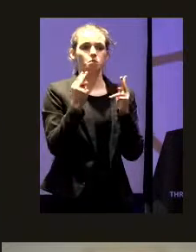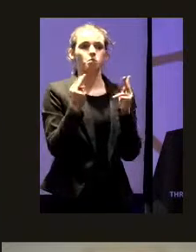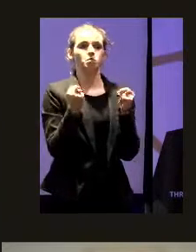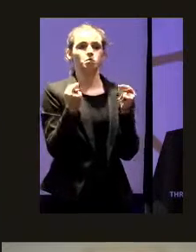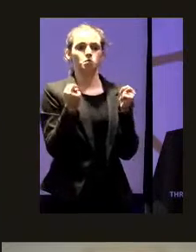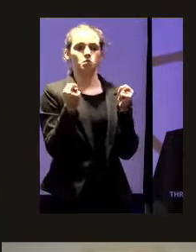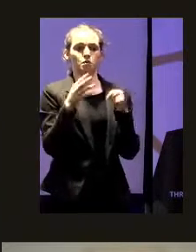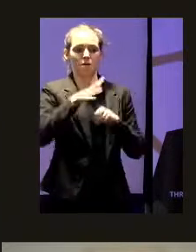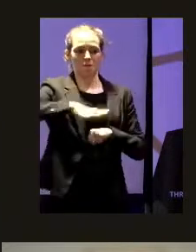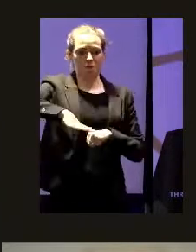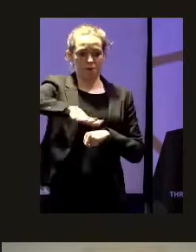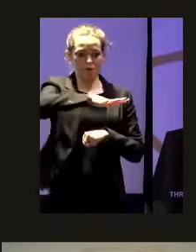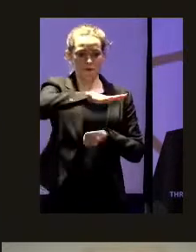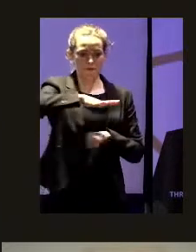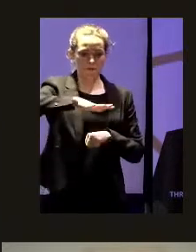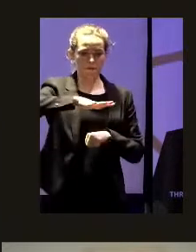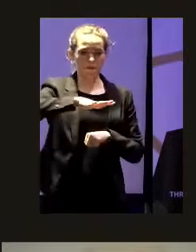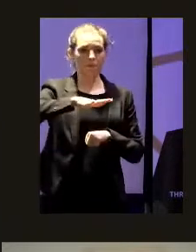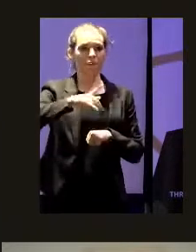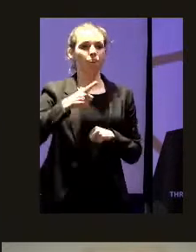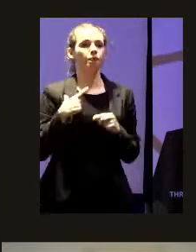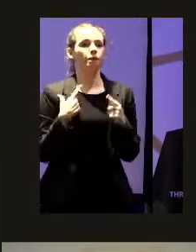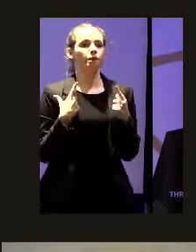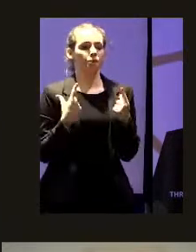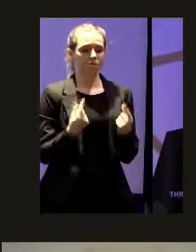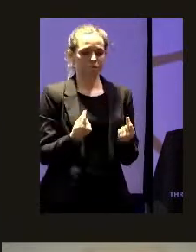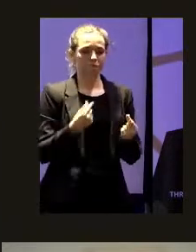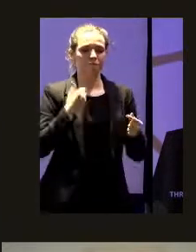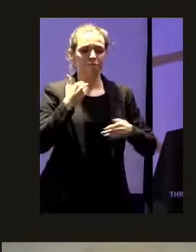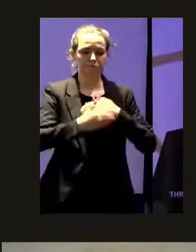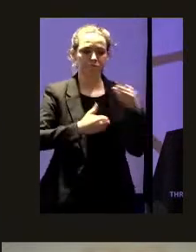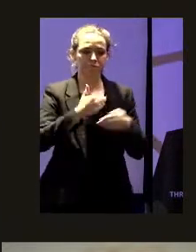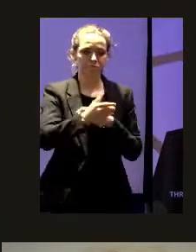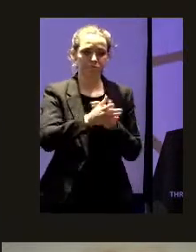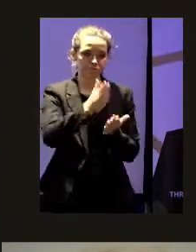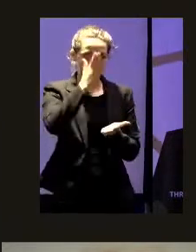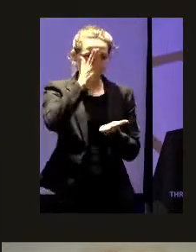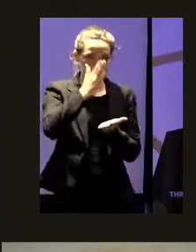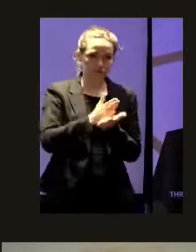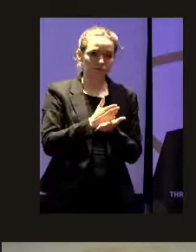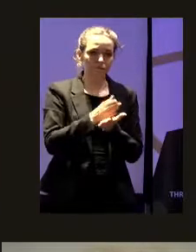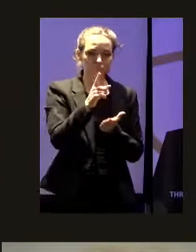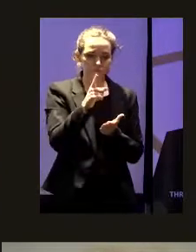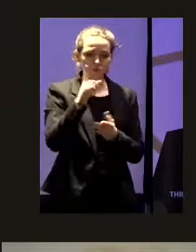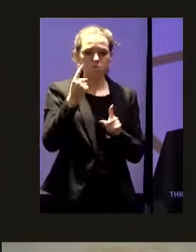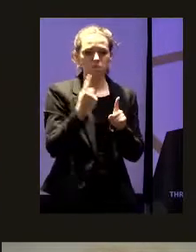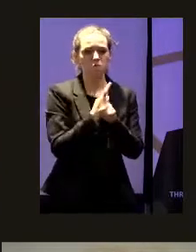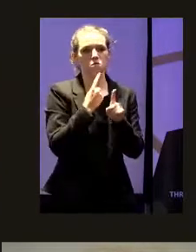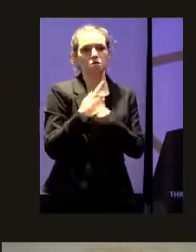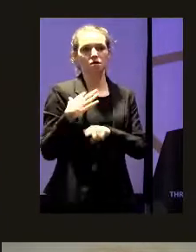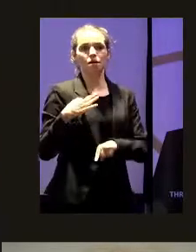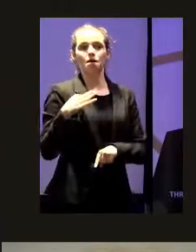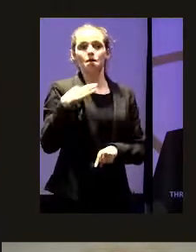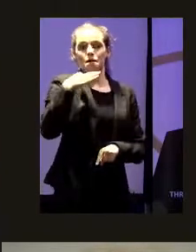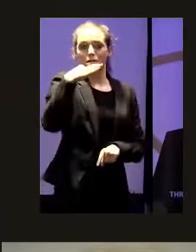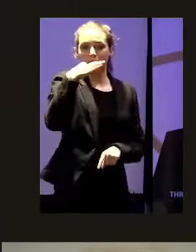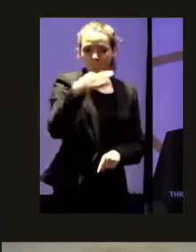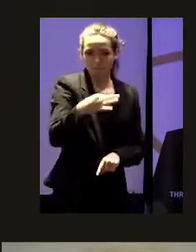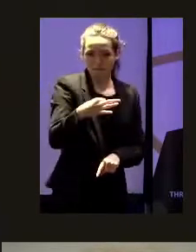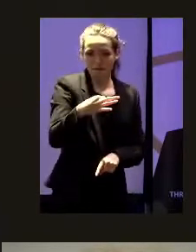areas, they don't go through this process of ensuring that they apply for the names that are